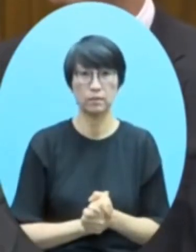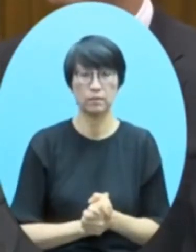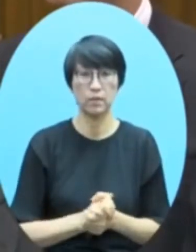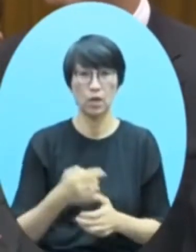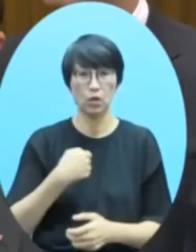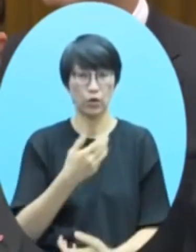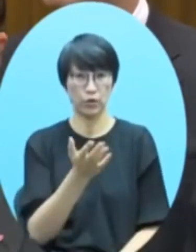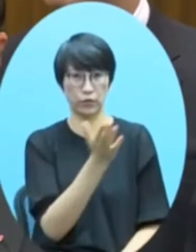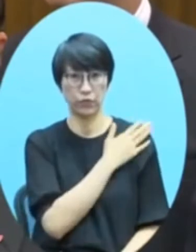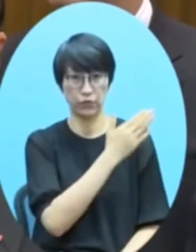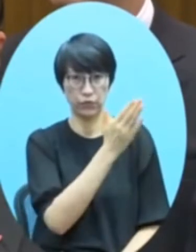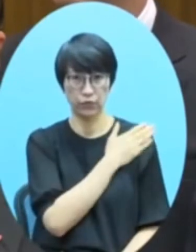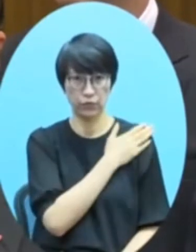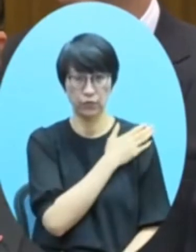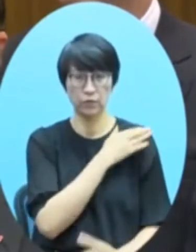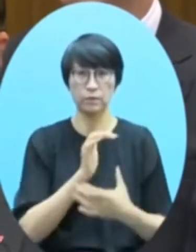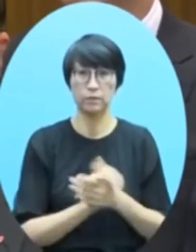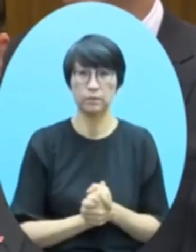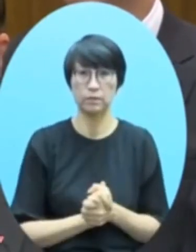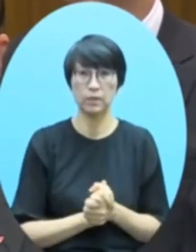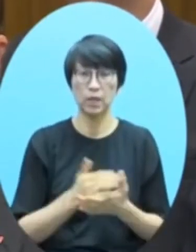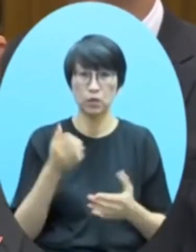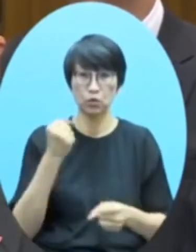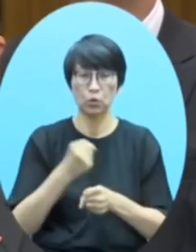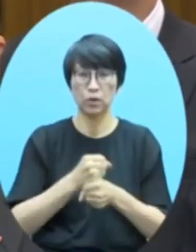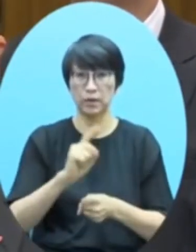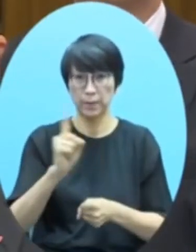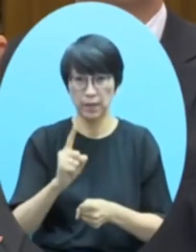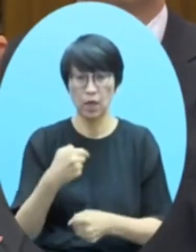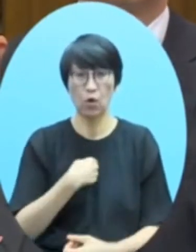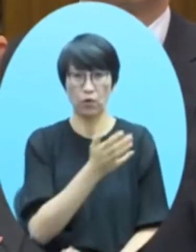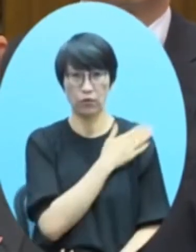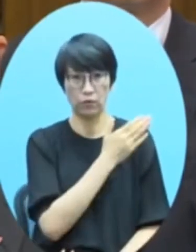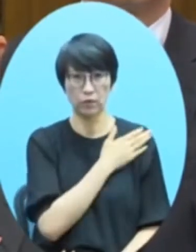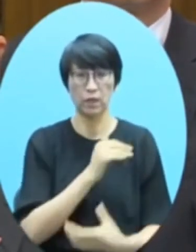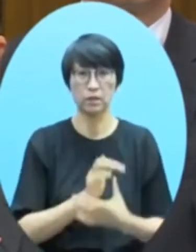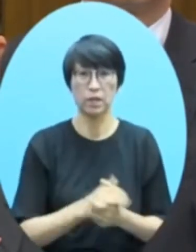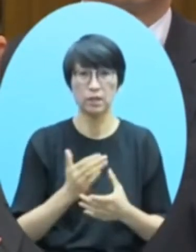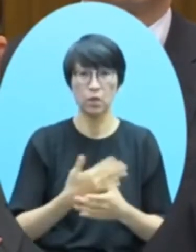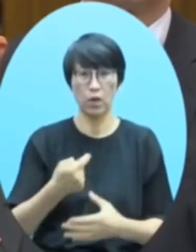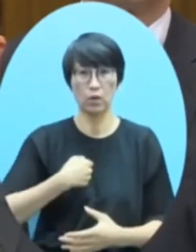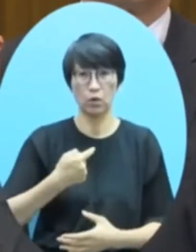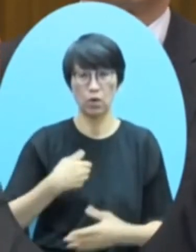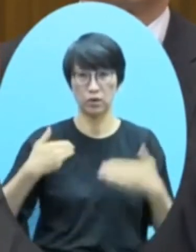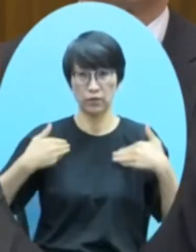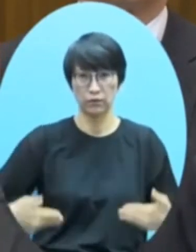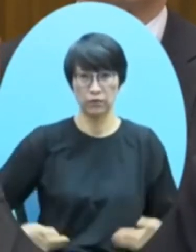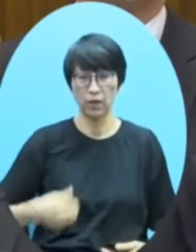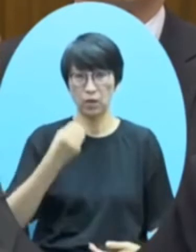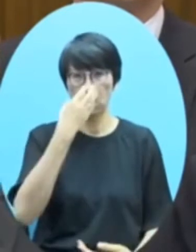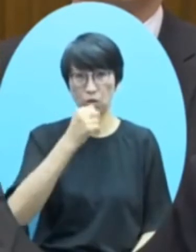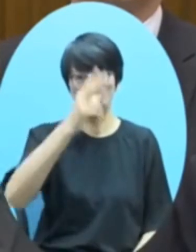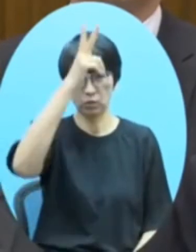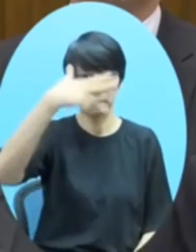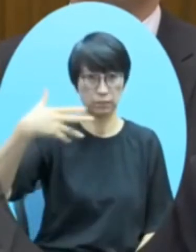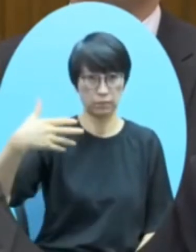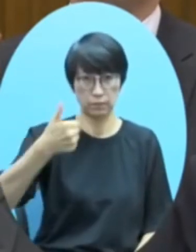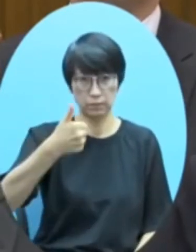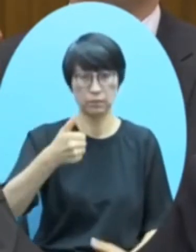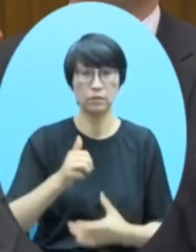taking responsibility for what we have done because I'm the chief executive of the Hong Kong Special Administrative